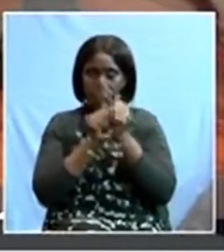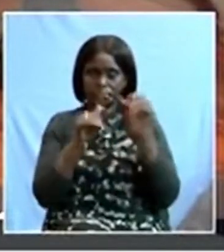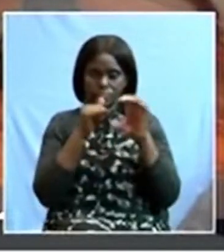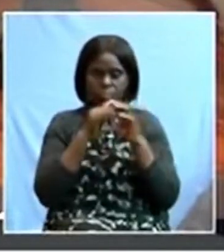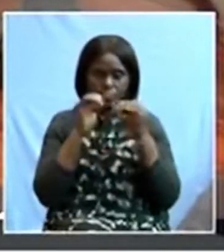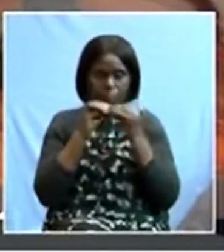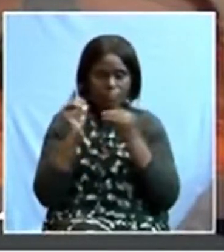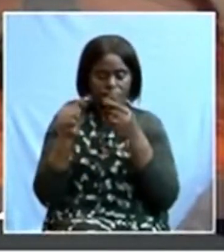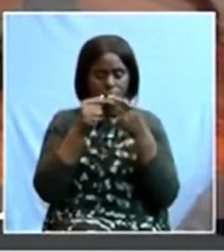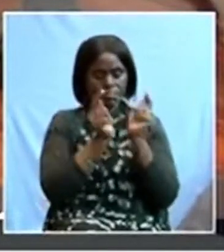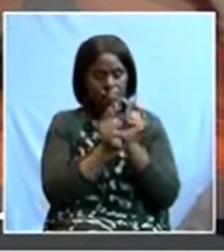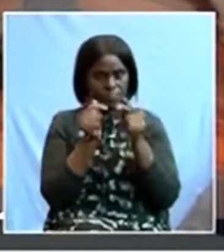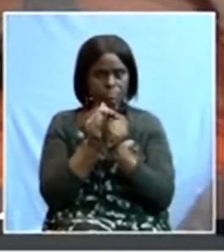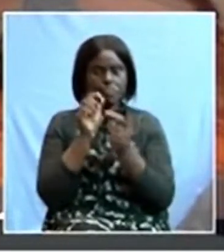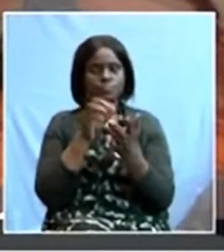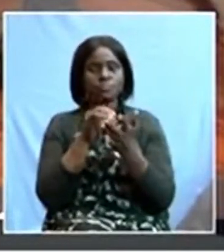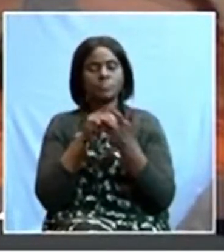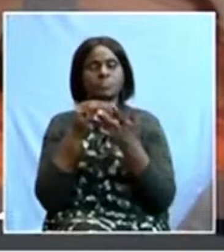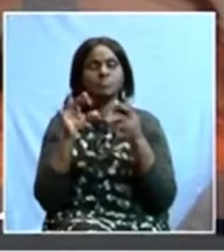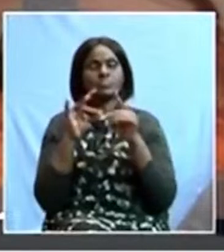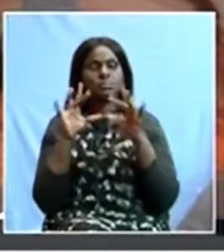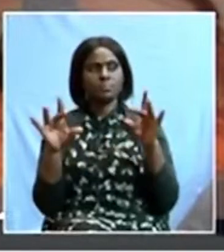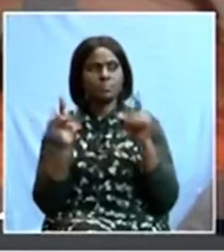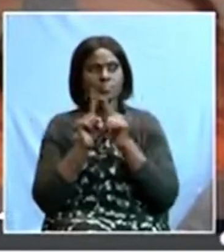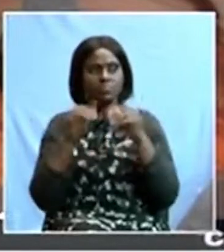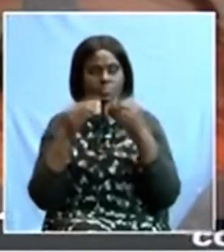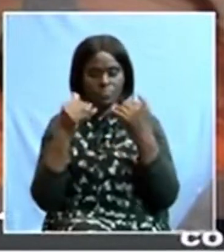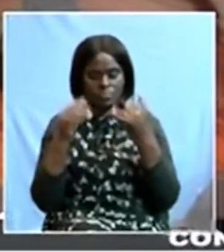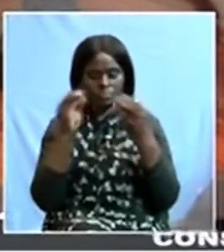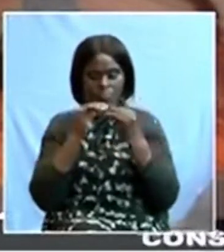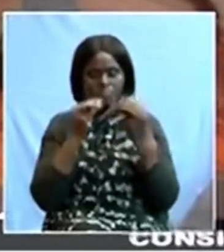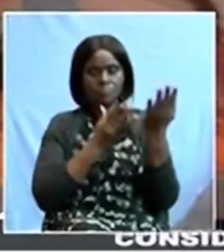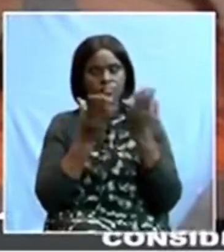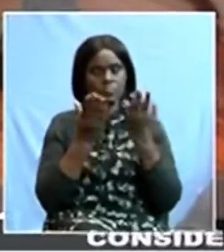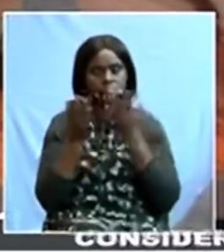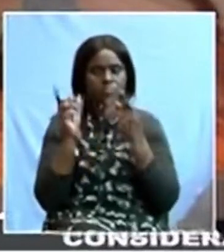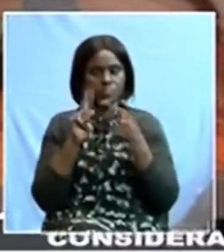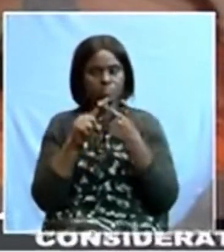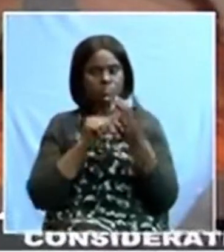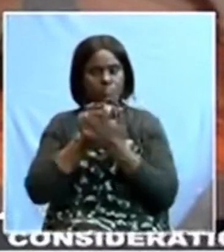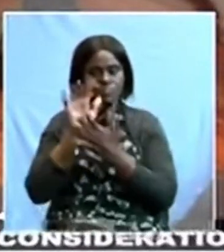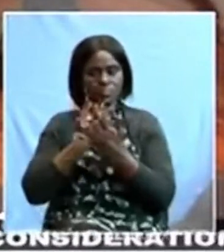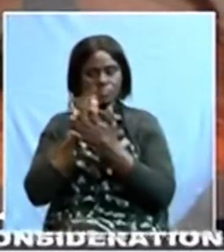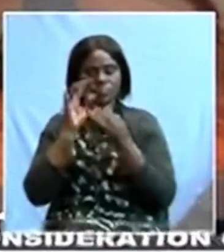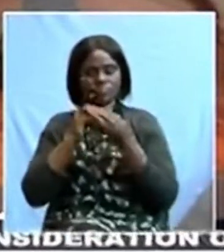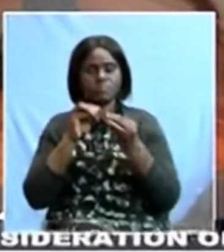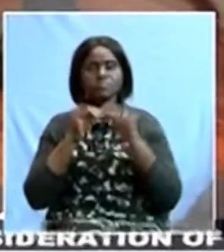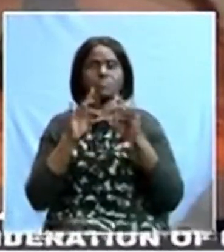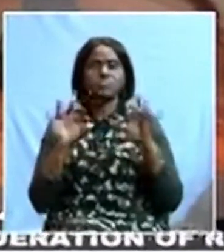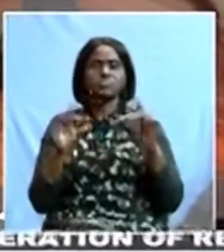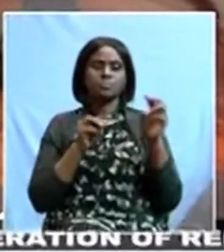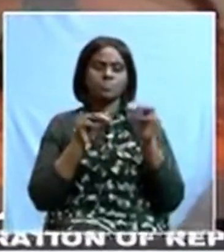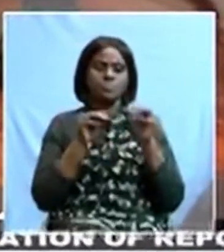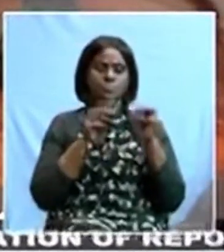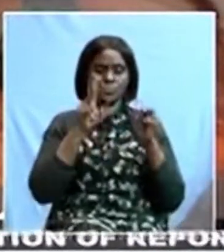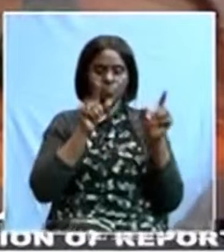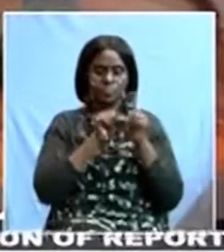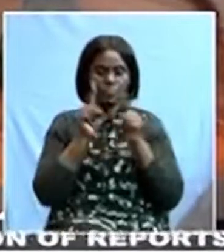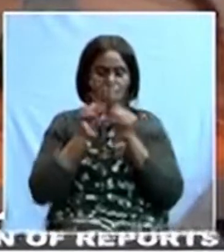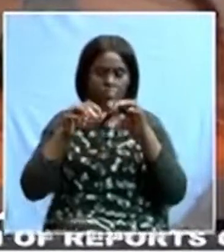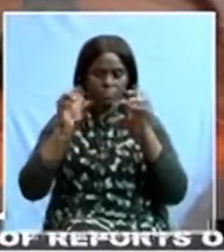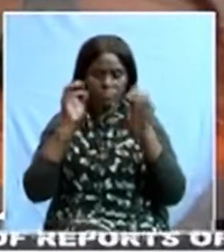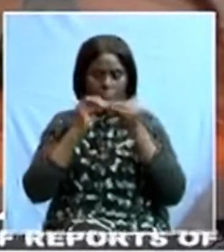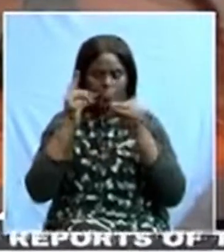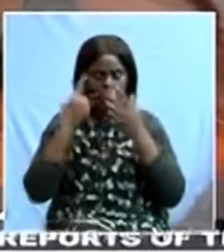with the stakeholders on matters of land and provide more services to advertise land. Management will also